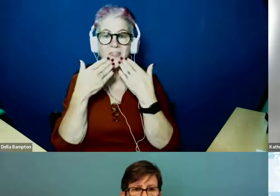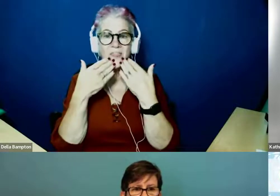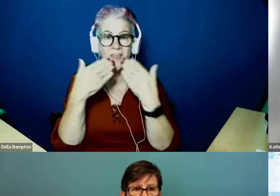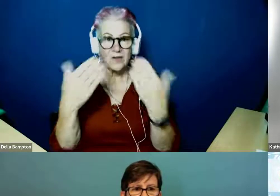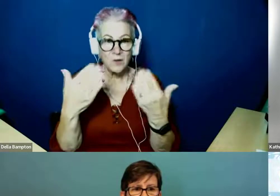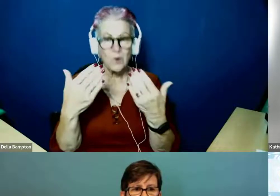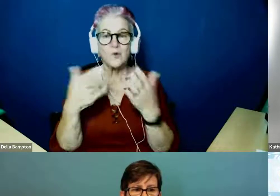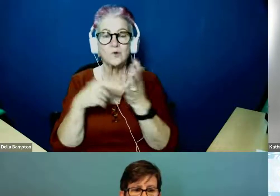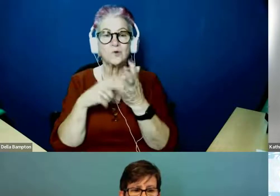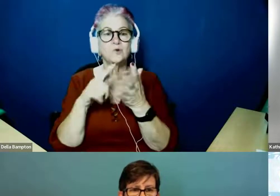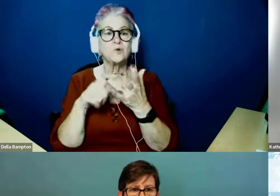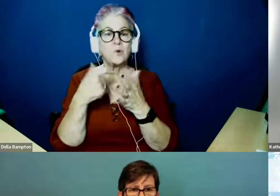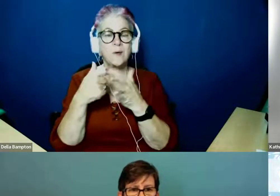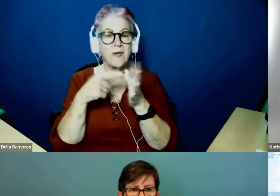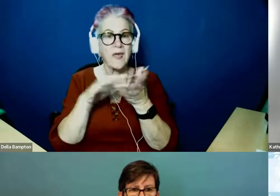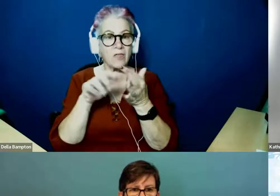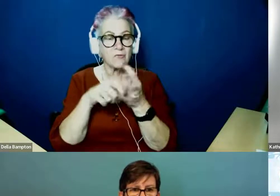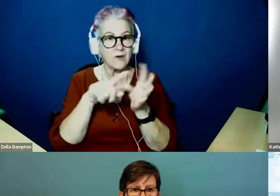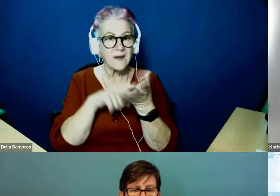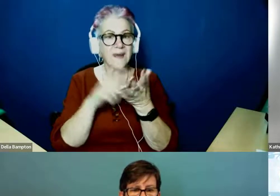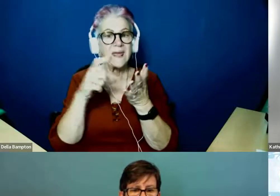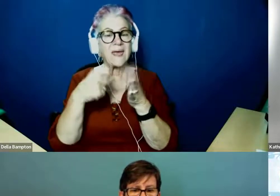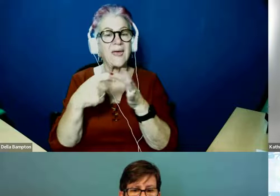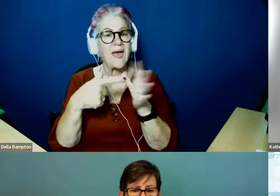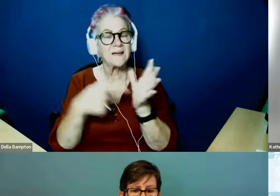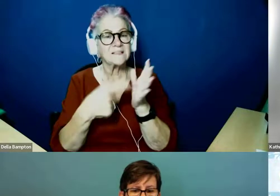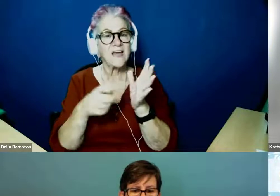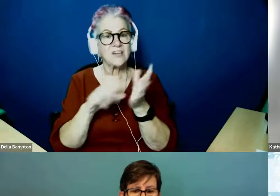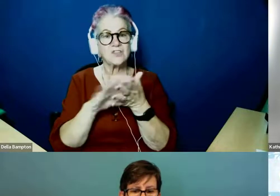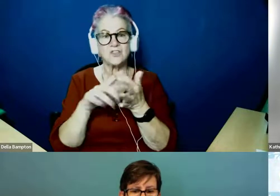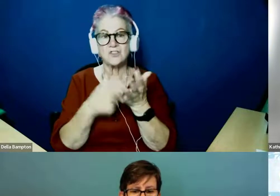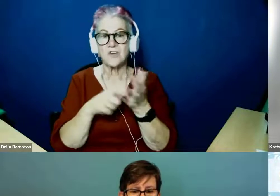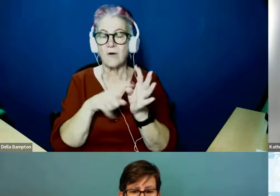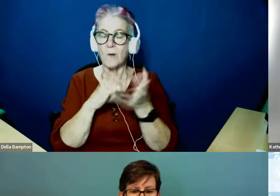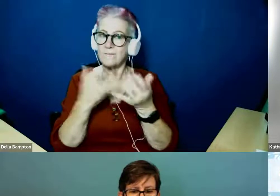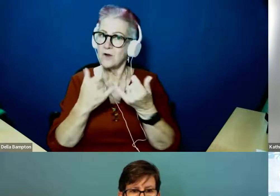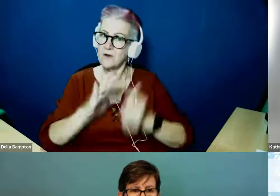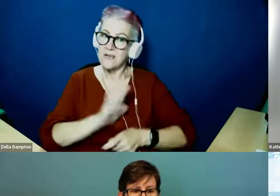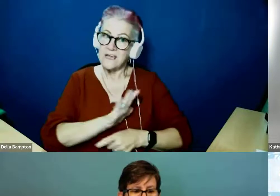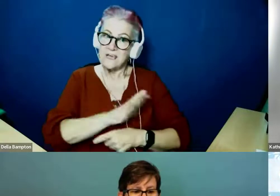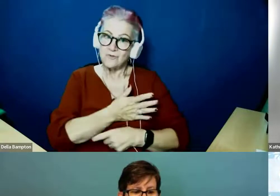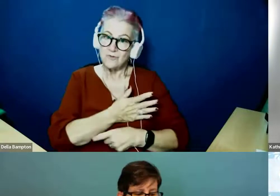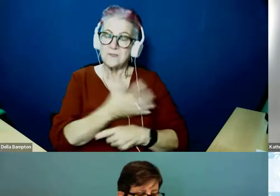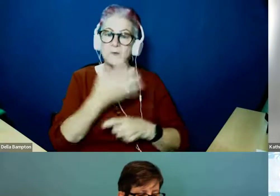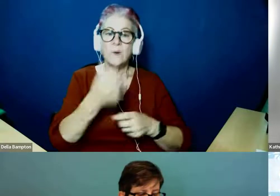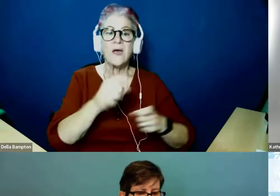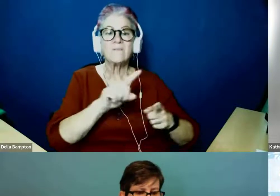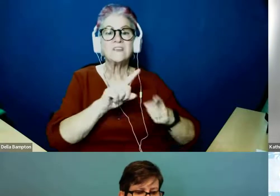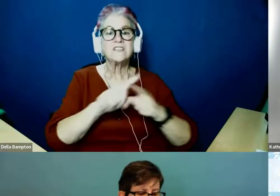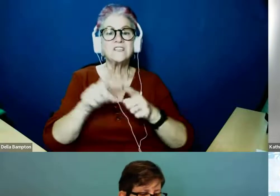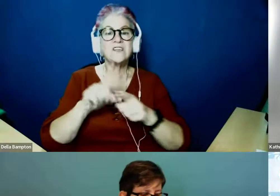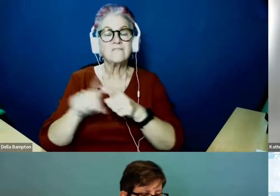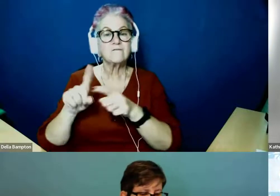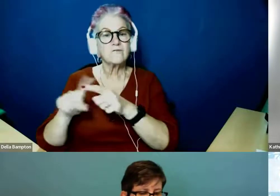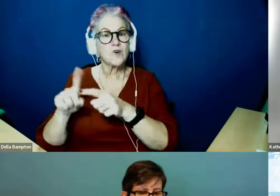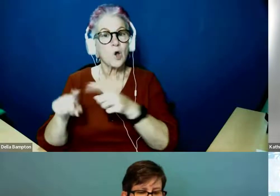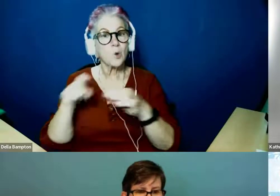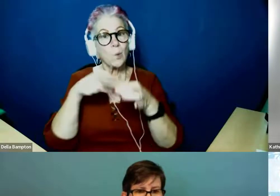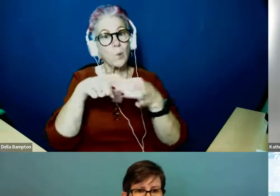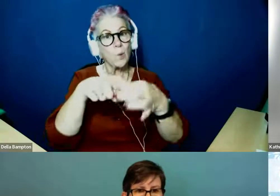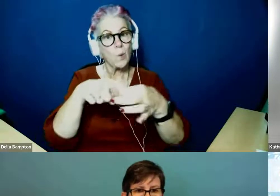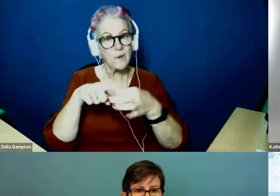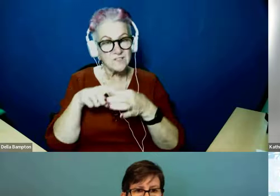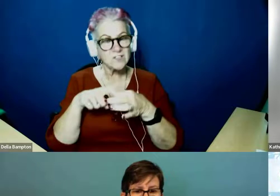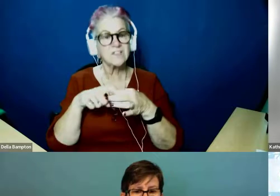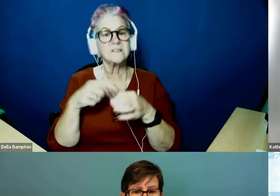and Cheryl. That was also very, very enlightening. Now, we had a number of questions come through the chat,